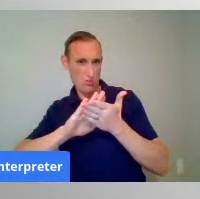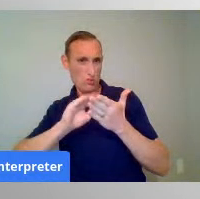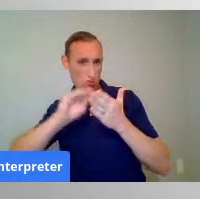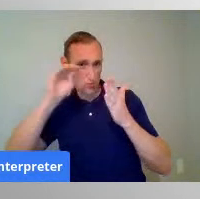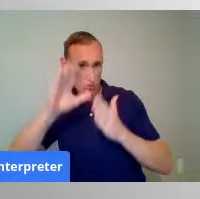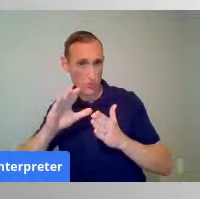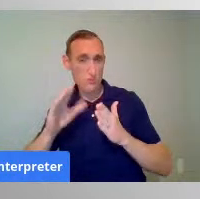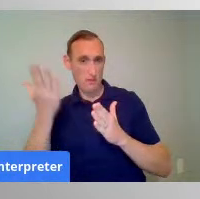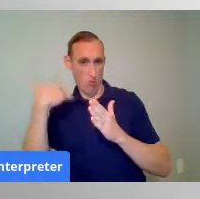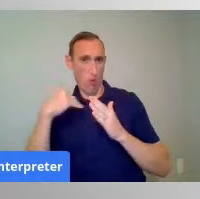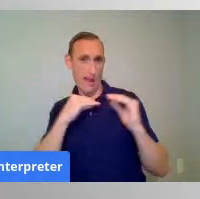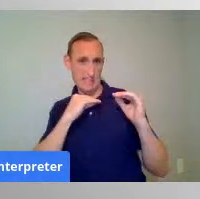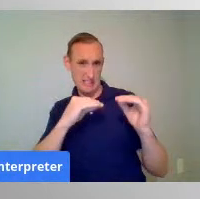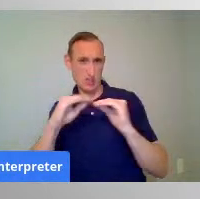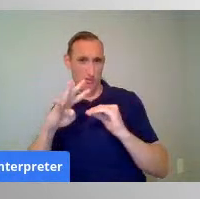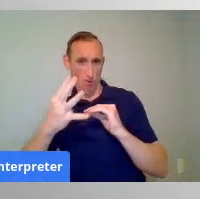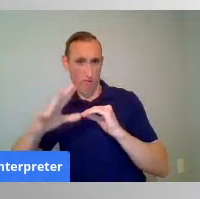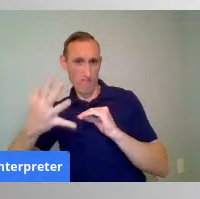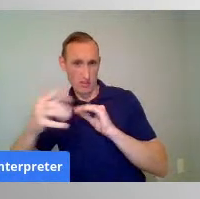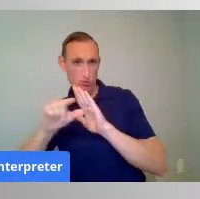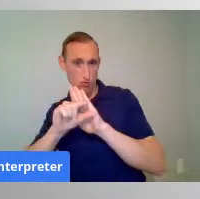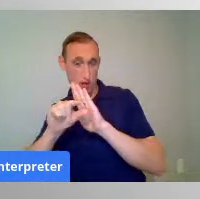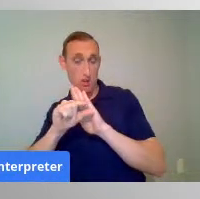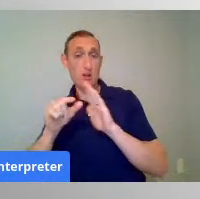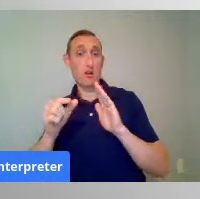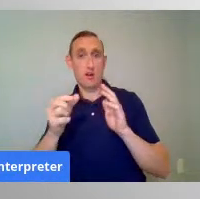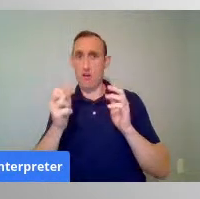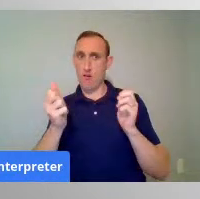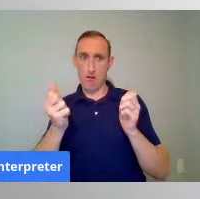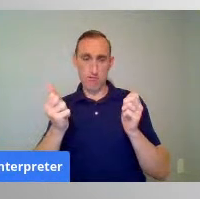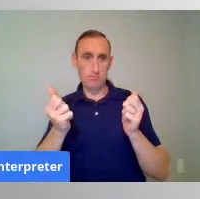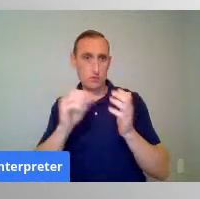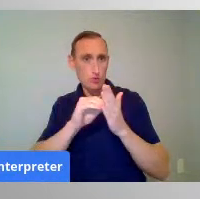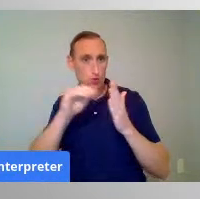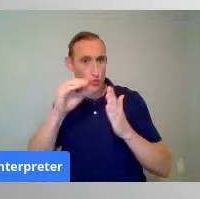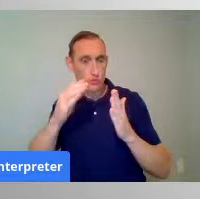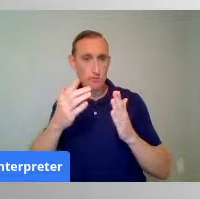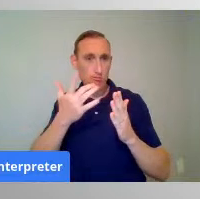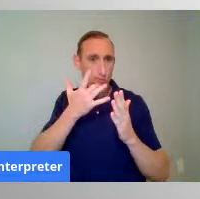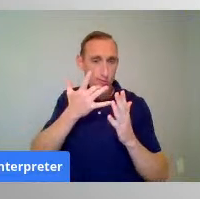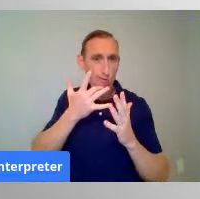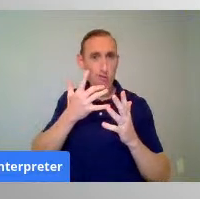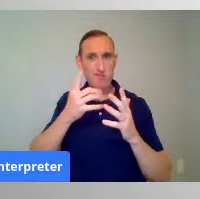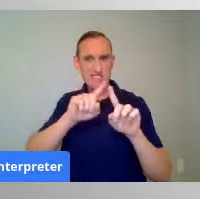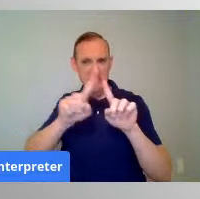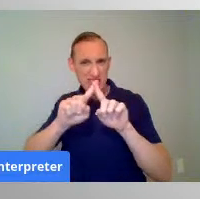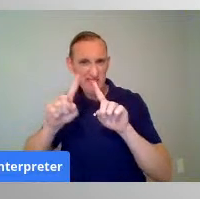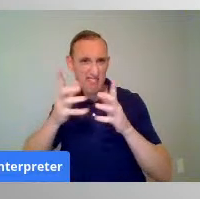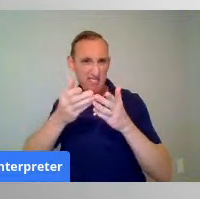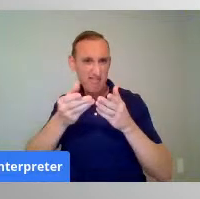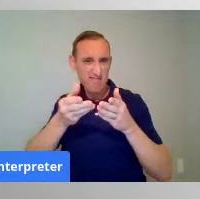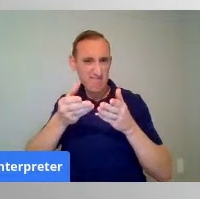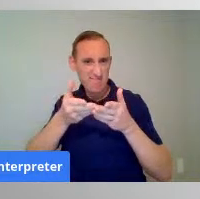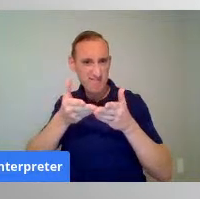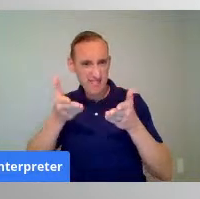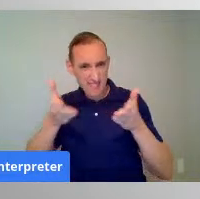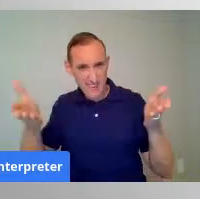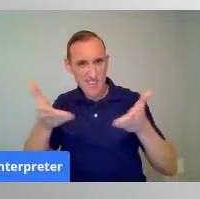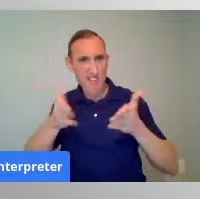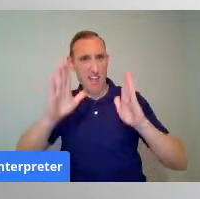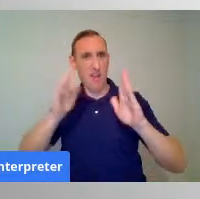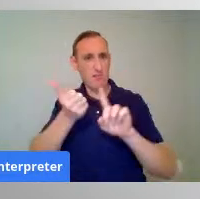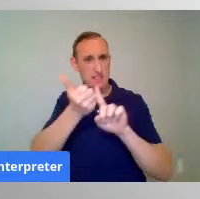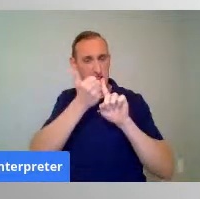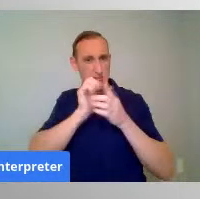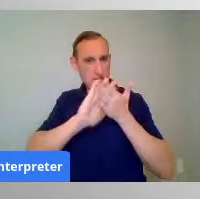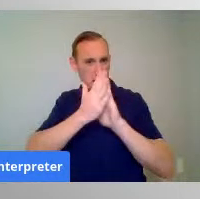to actually do anything that's allowing them to be creative, and coding and computer programming and working in music helps them do a lot of